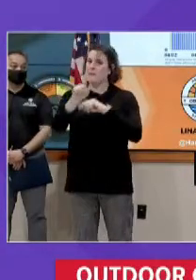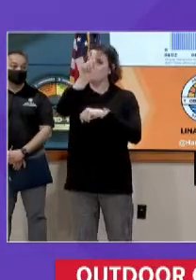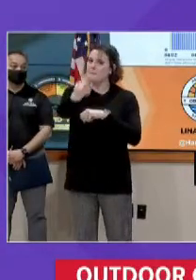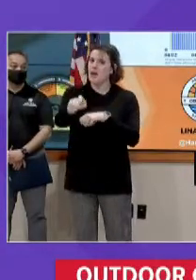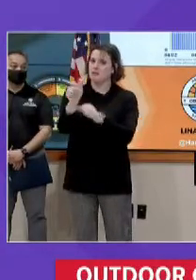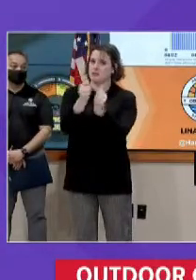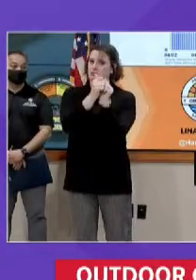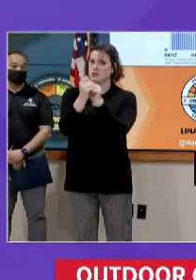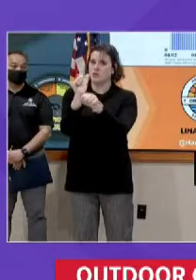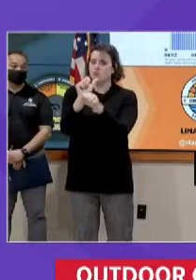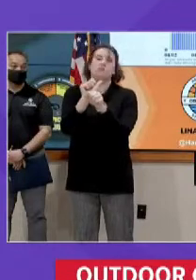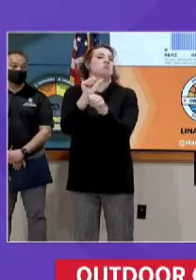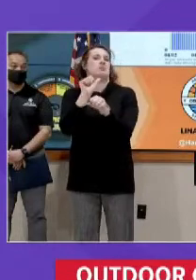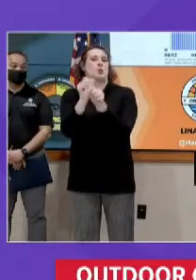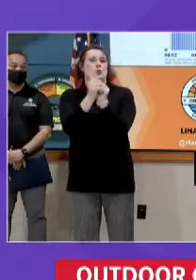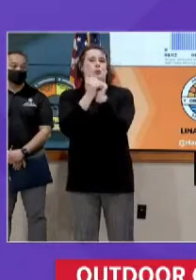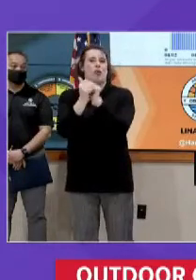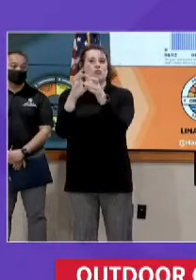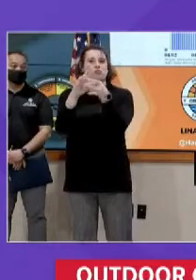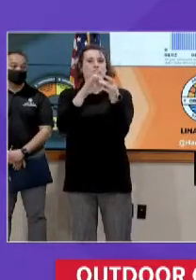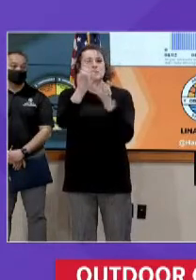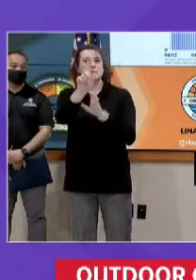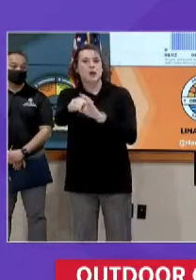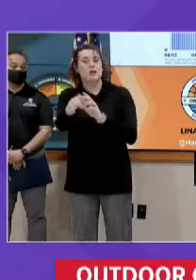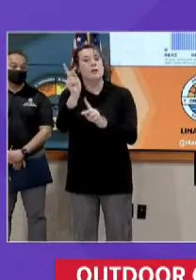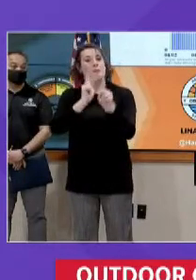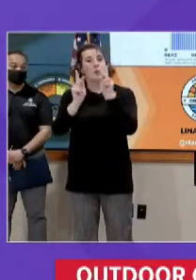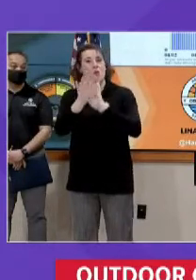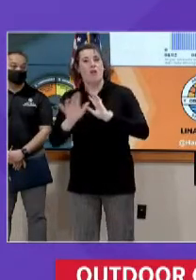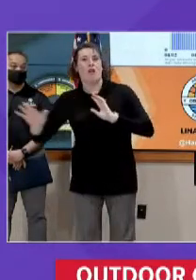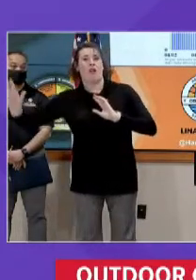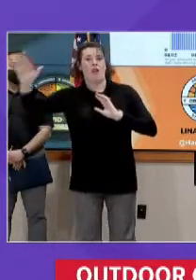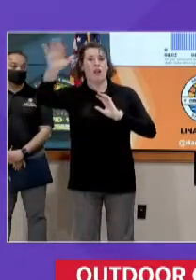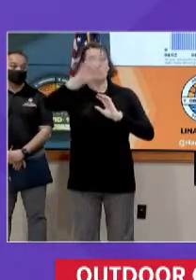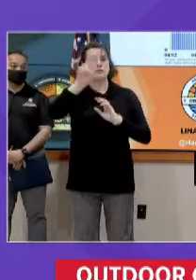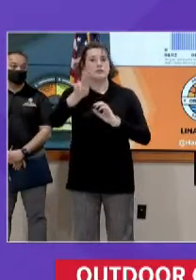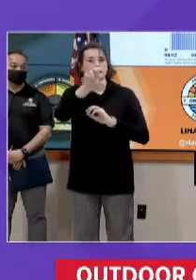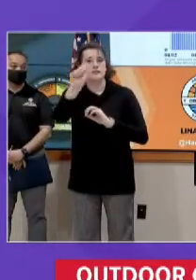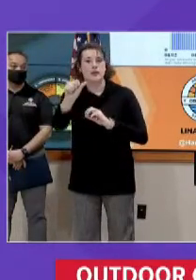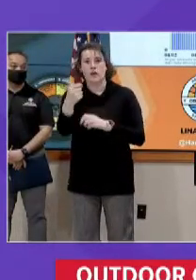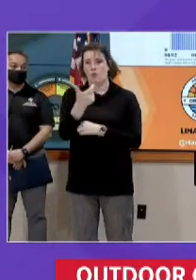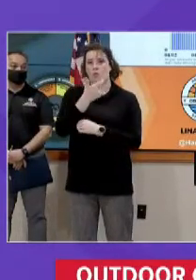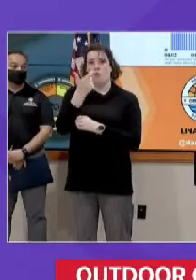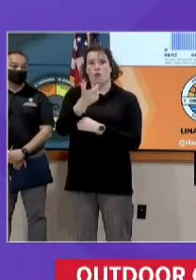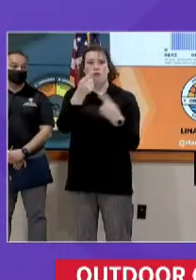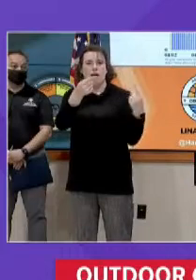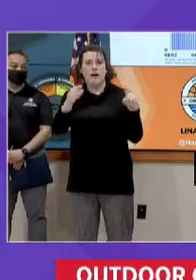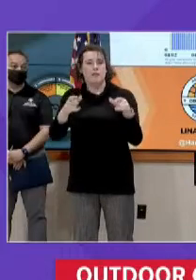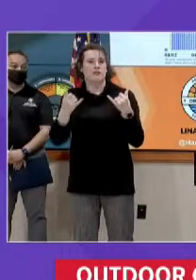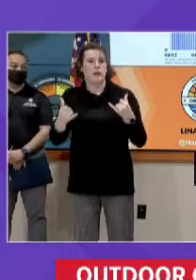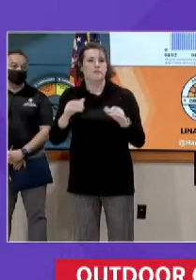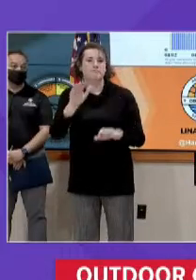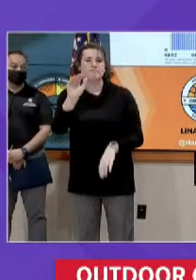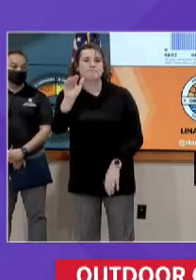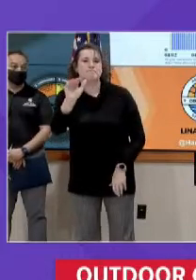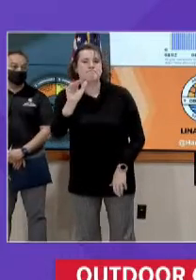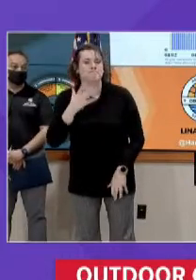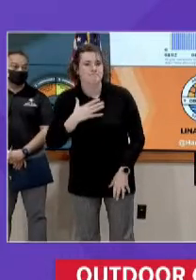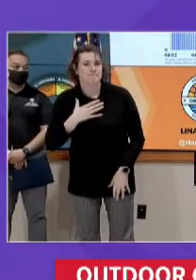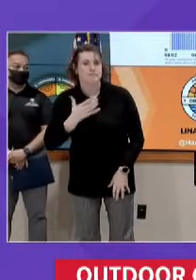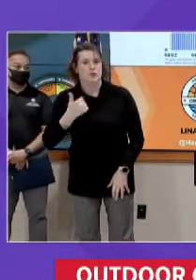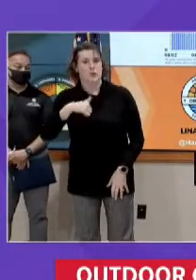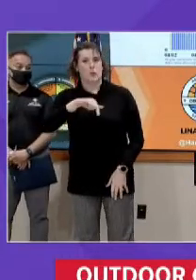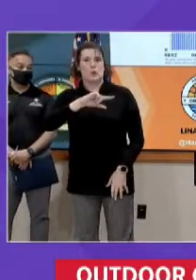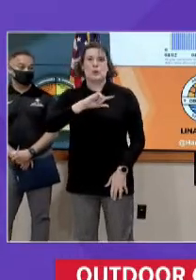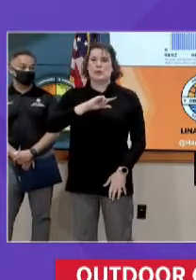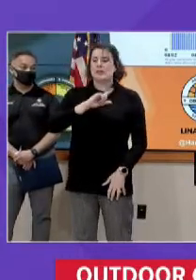us. For those of you across the nation who are watching what is happening here, let me say this. Consider us the